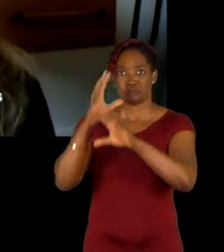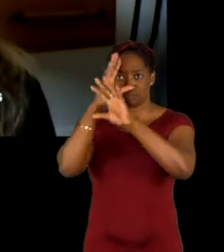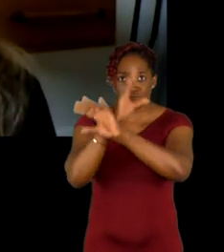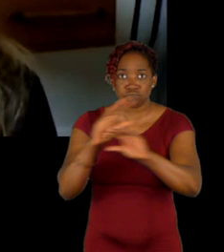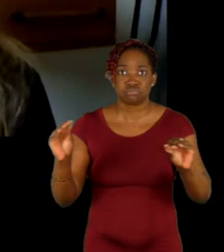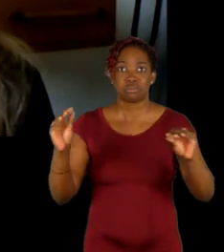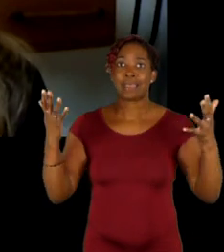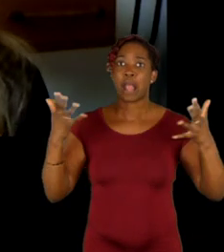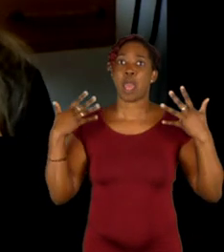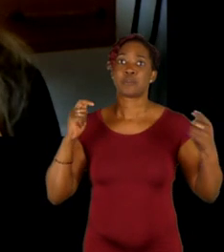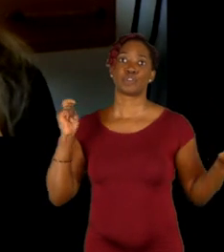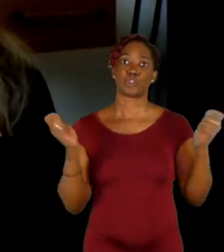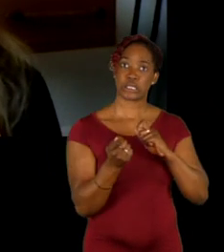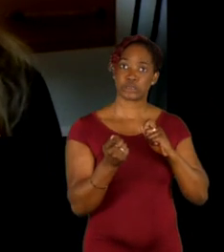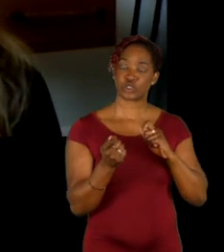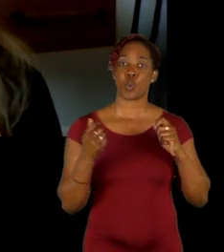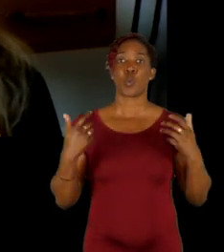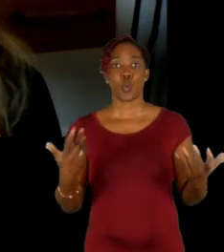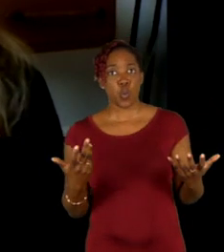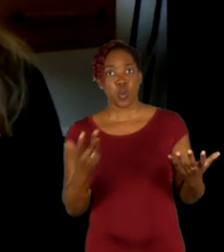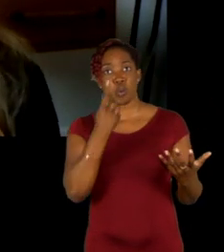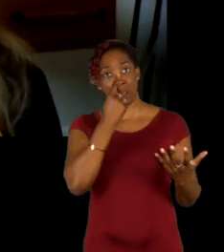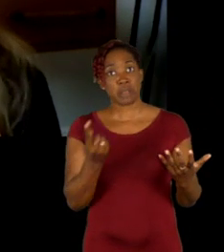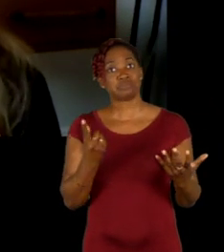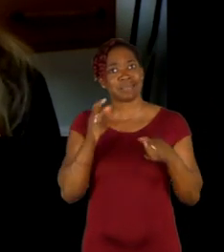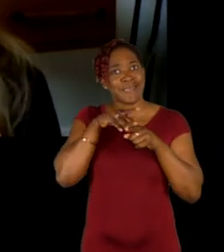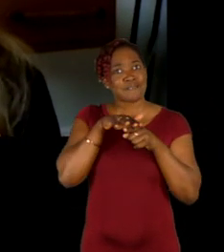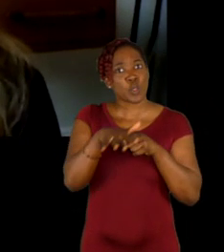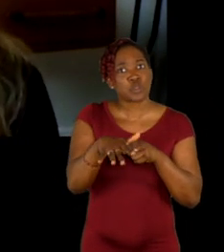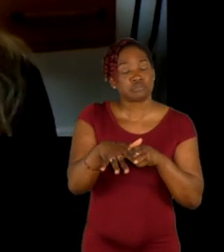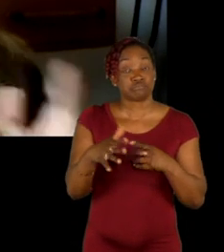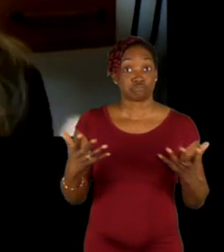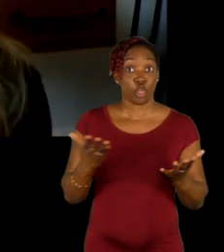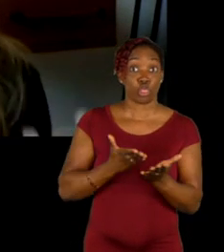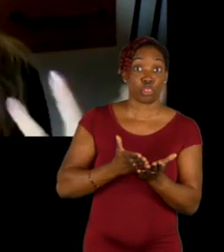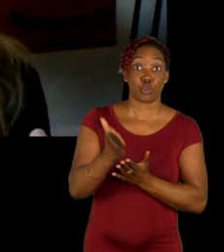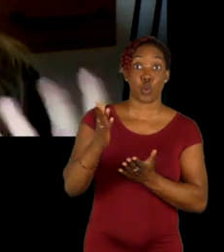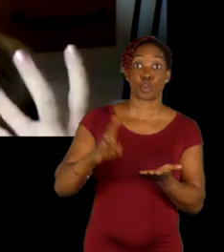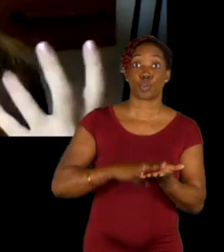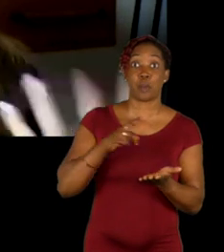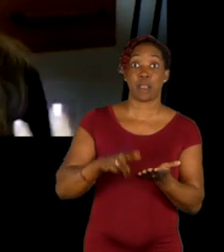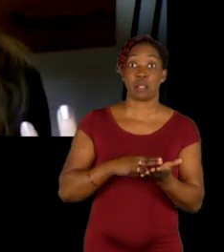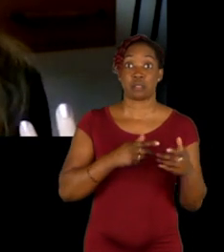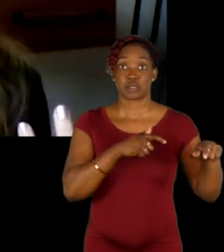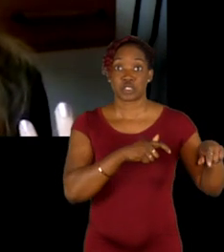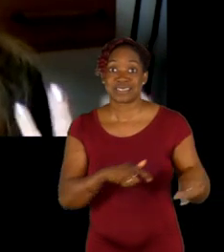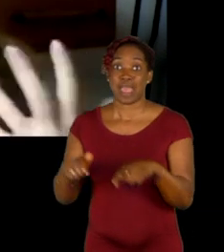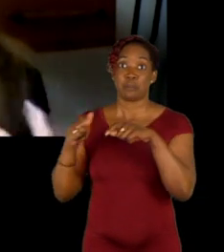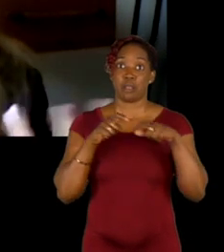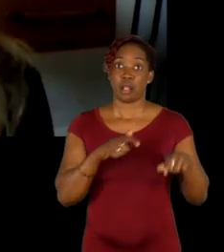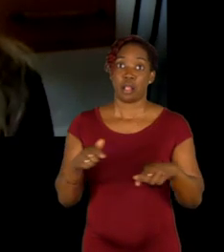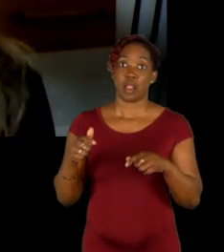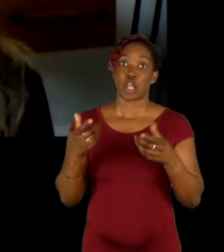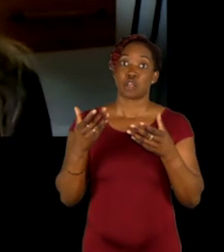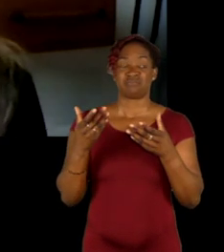climate change. But we can also influence just through normalizing sustainable solutions.